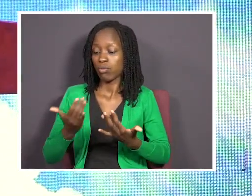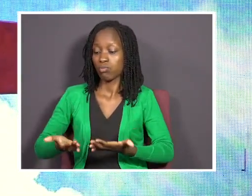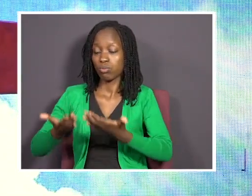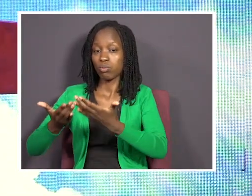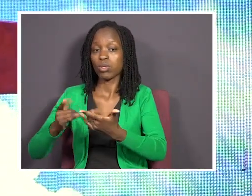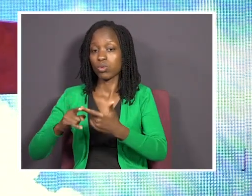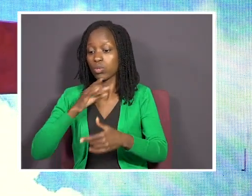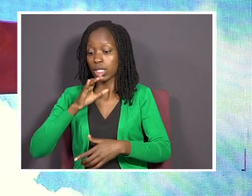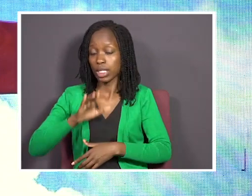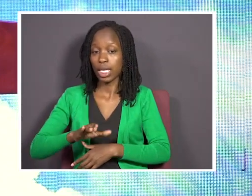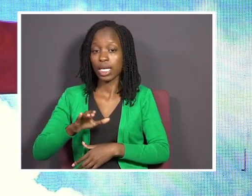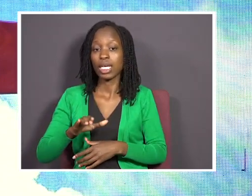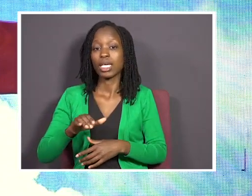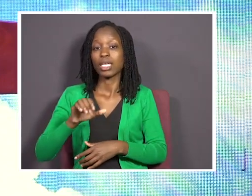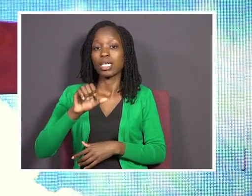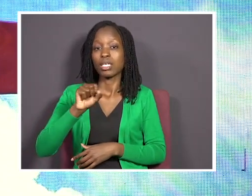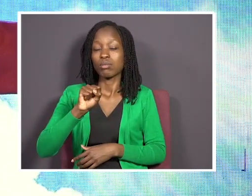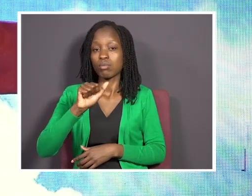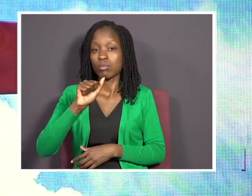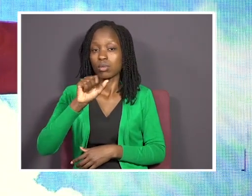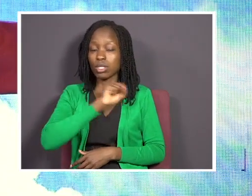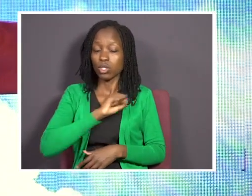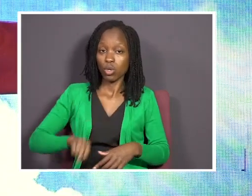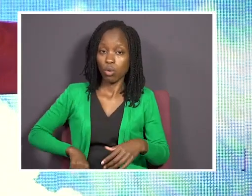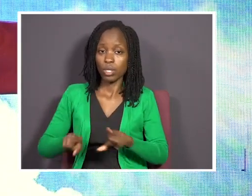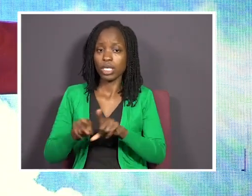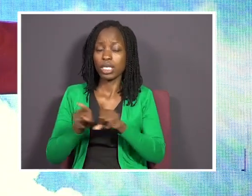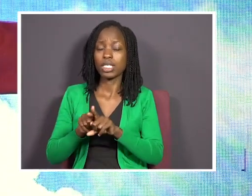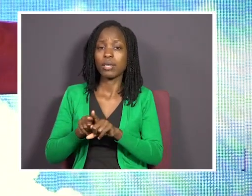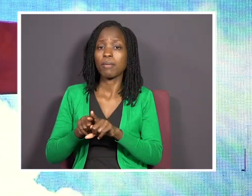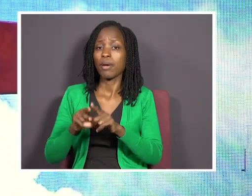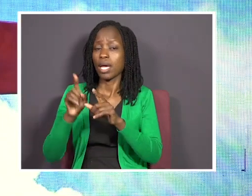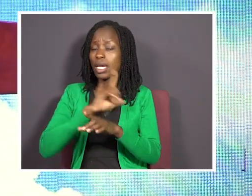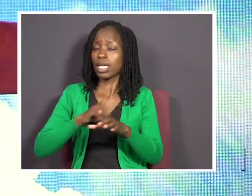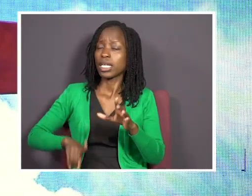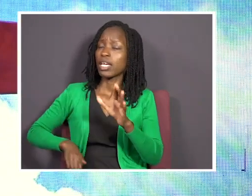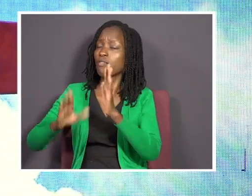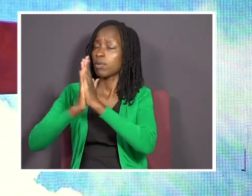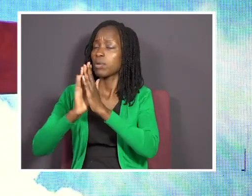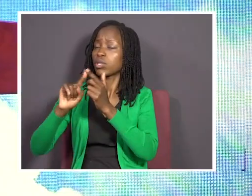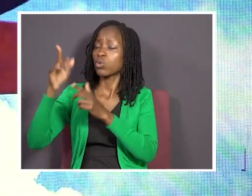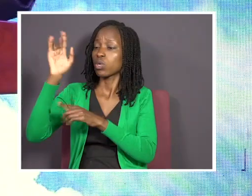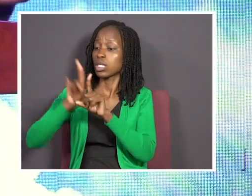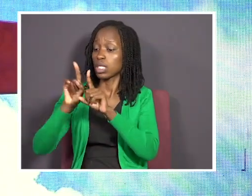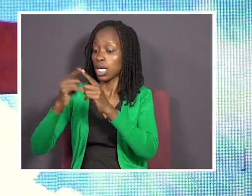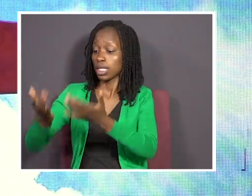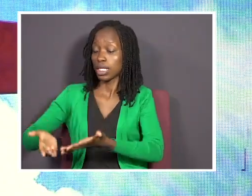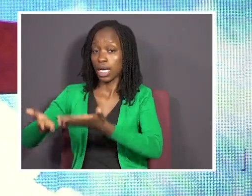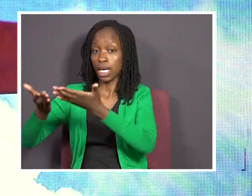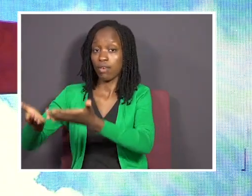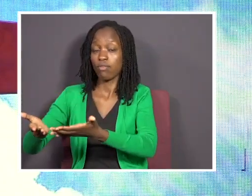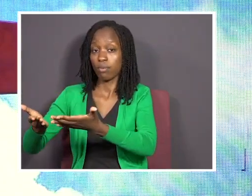over his government to his son Solomon, and he prays to God as he is handing